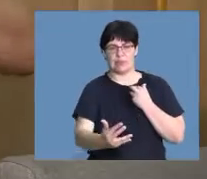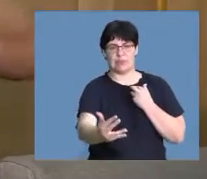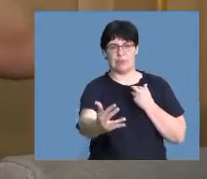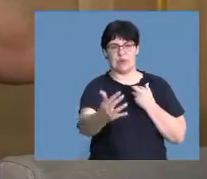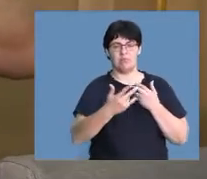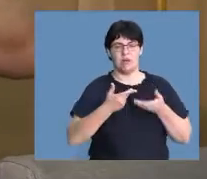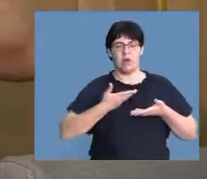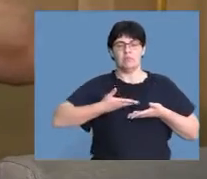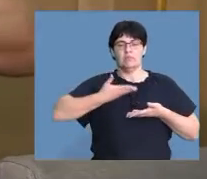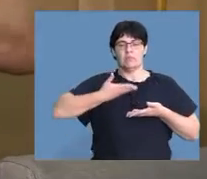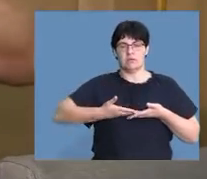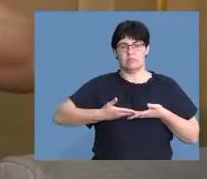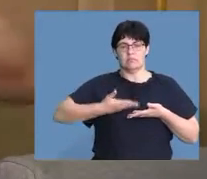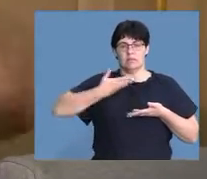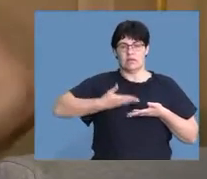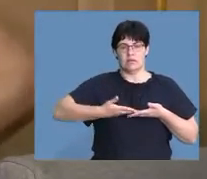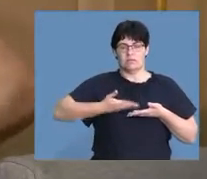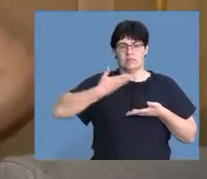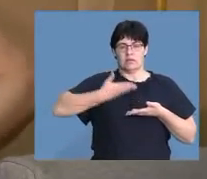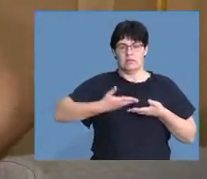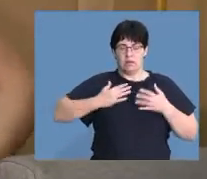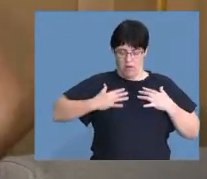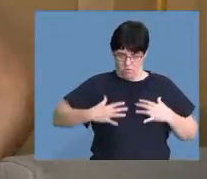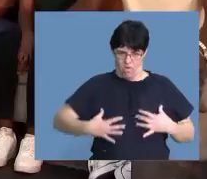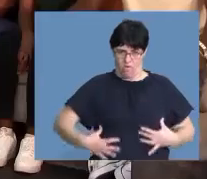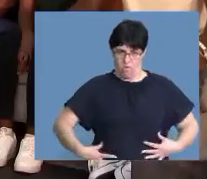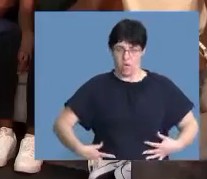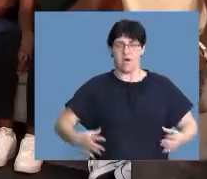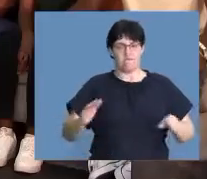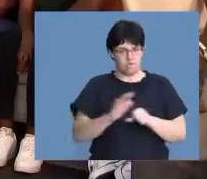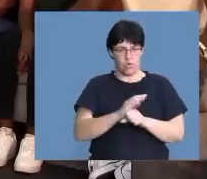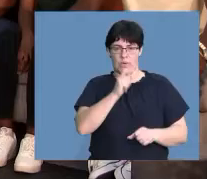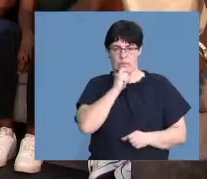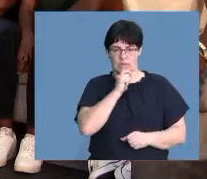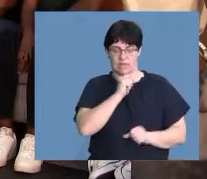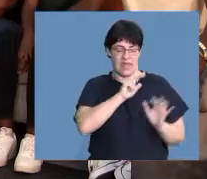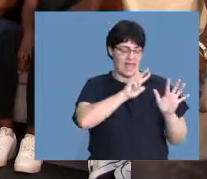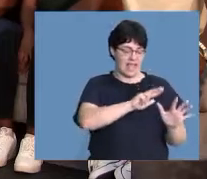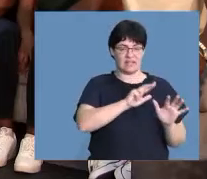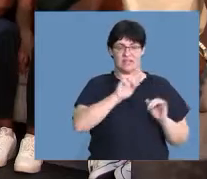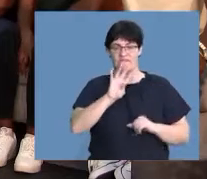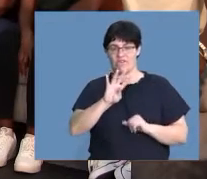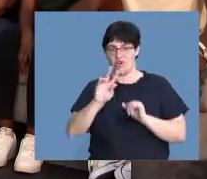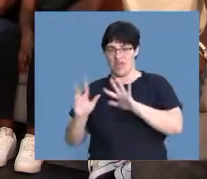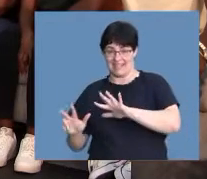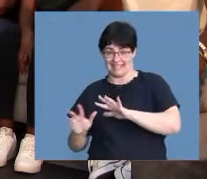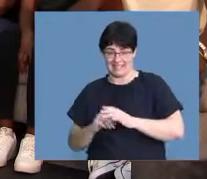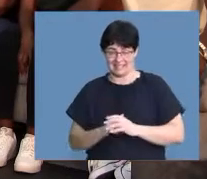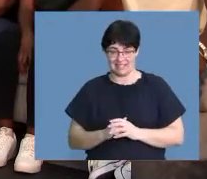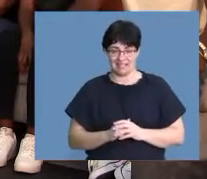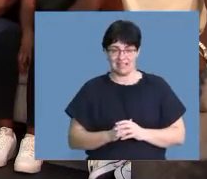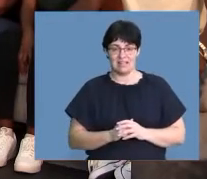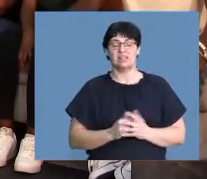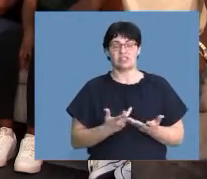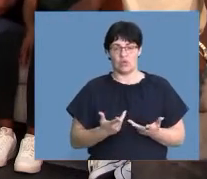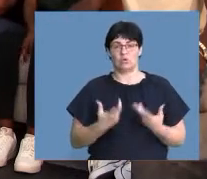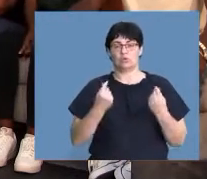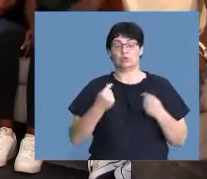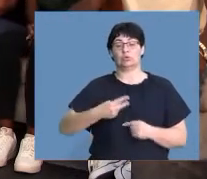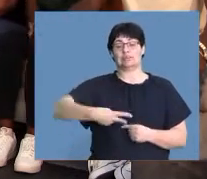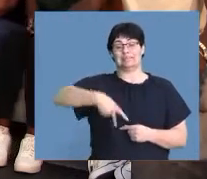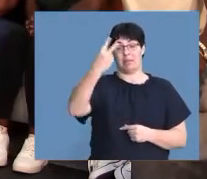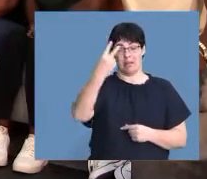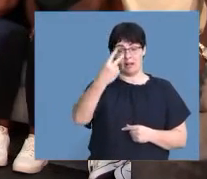up here when we're panicking. We've got to fill our lungs. So 8-4-8. Right. I'm going to ask you, close your eyes, and we're going to do twice